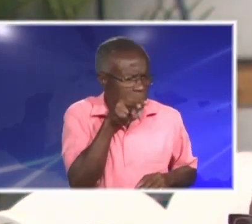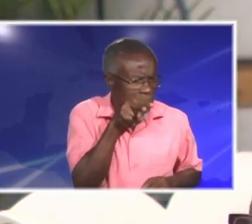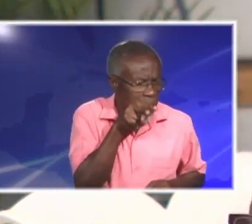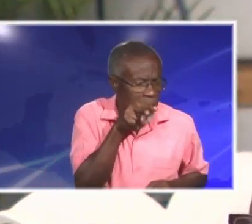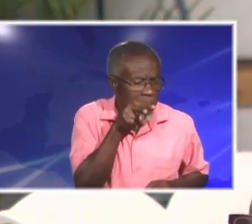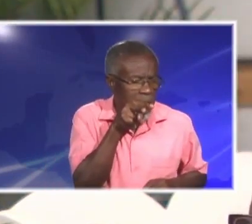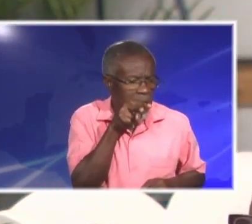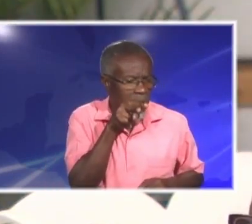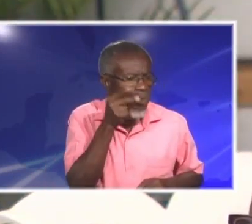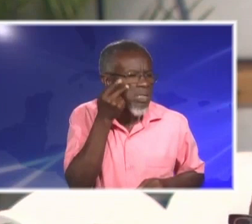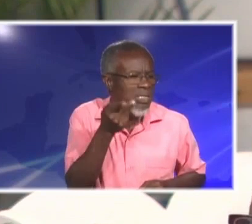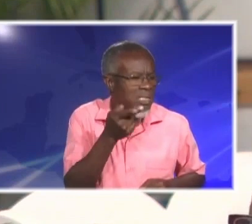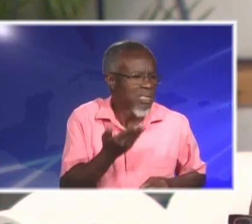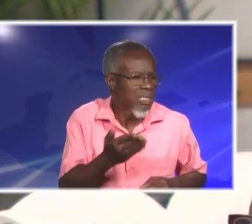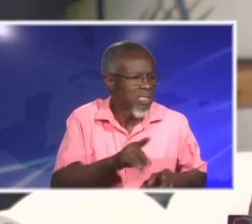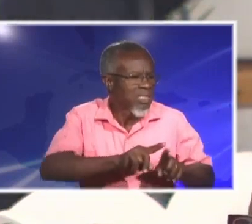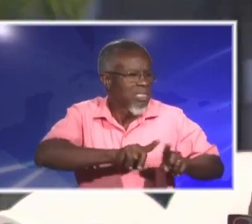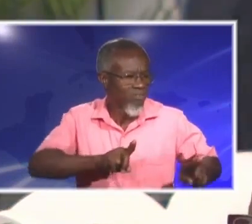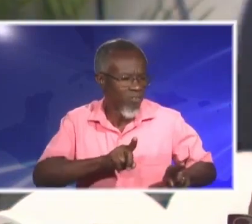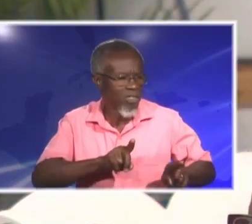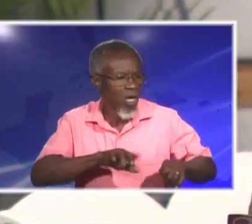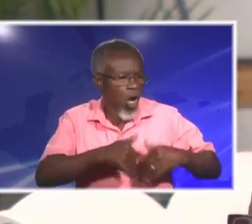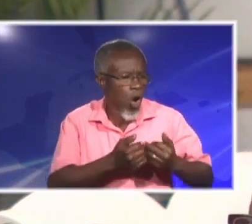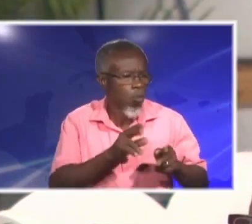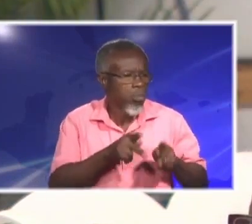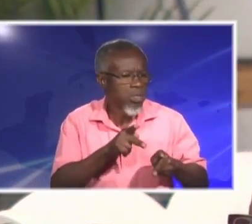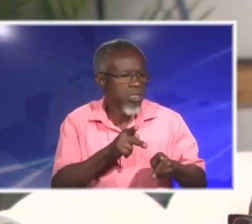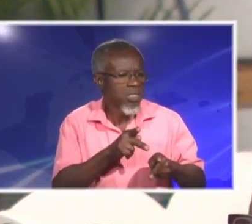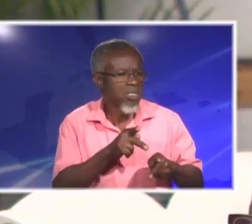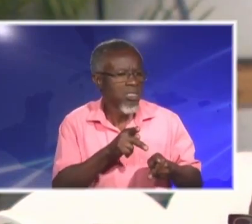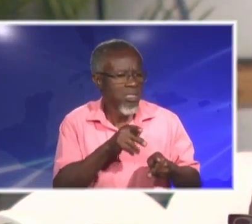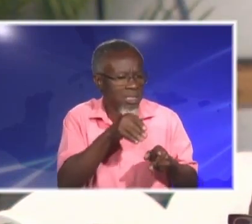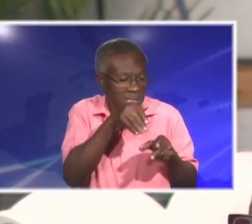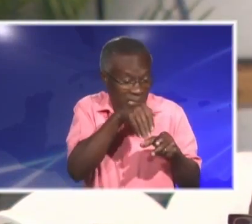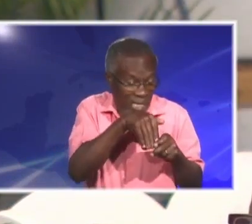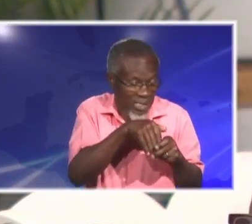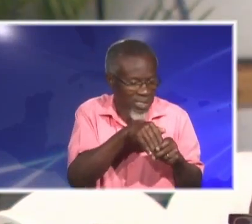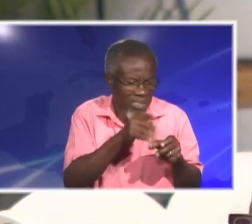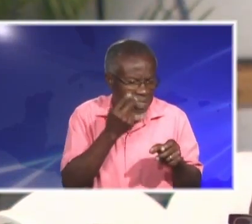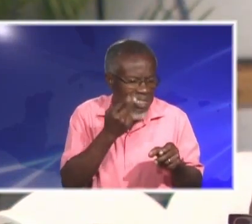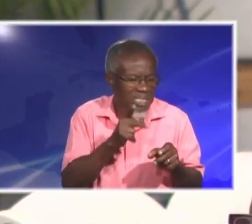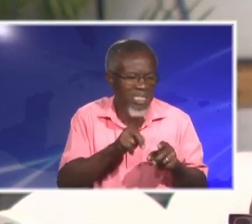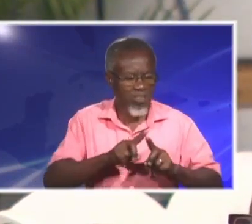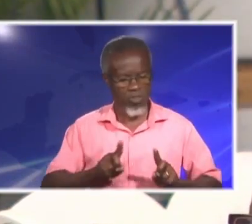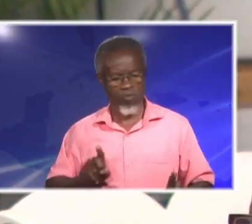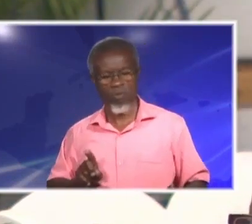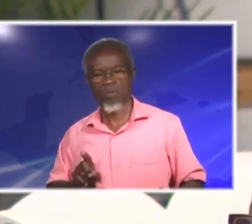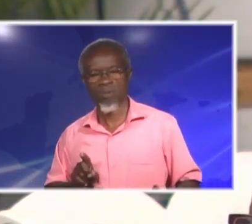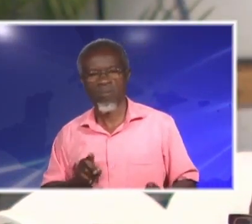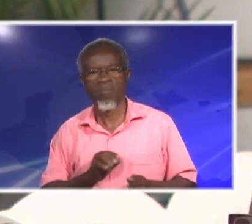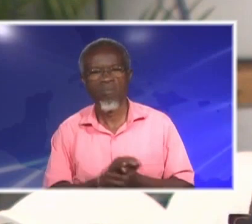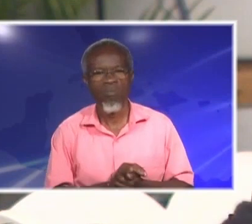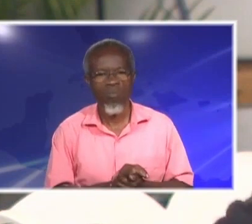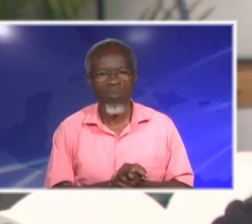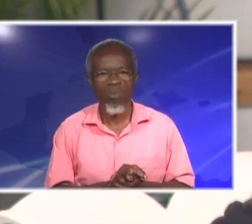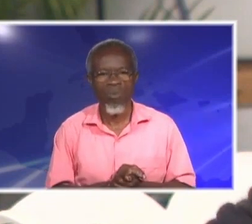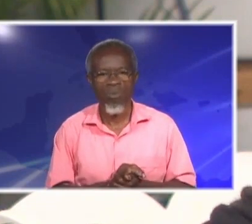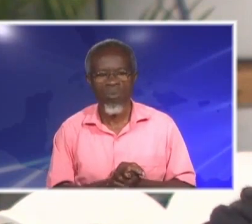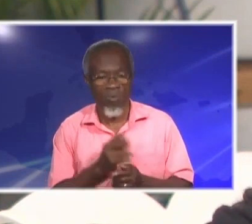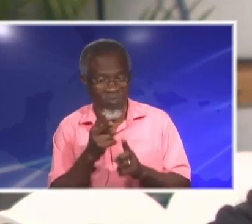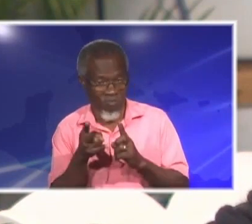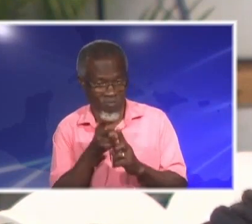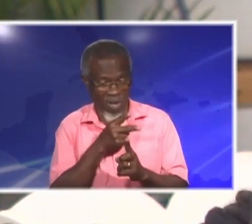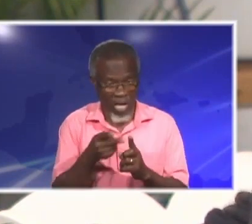be very different from how people see it outside. And violence that we saw, what we see is violence is one of